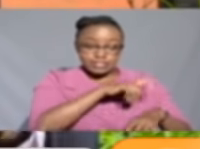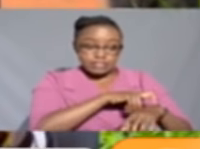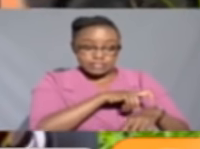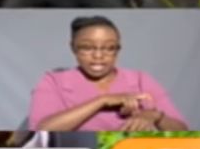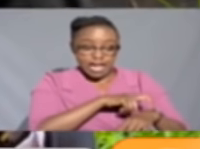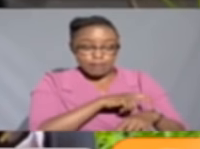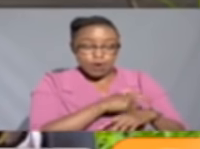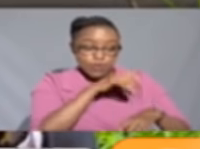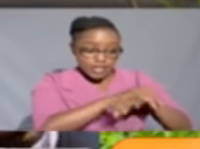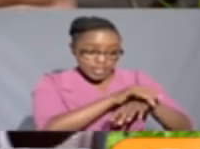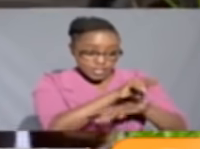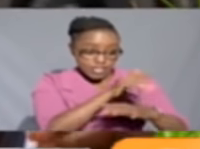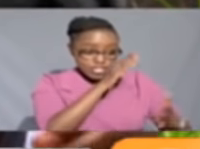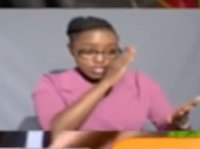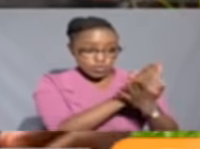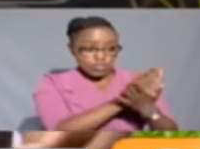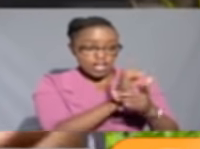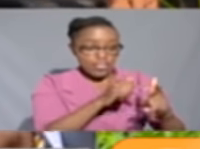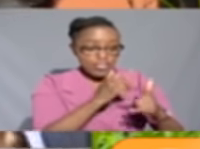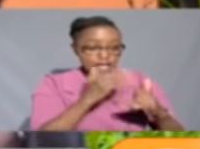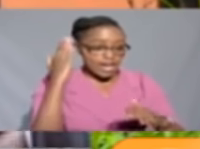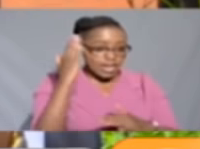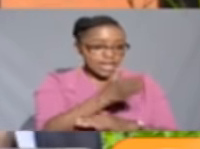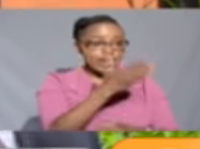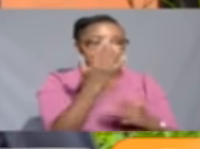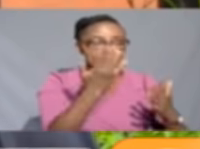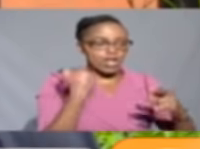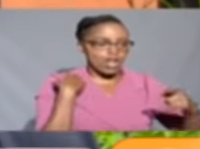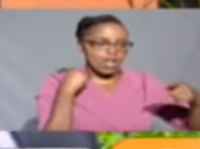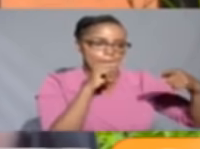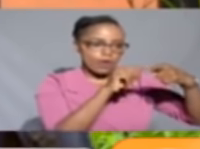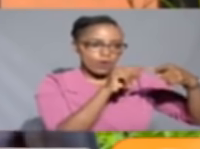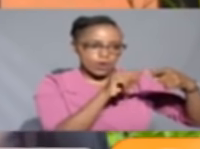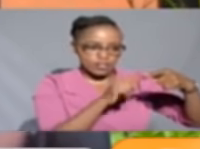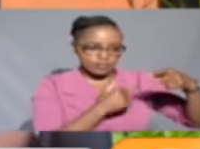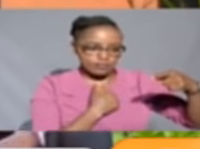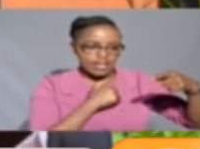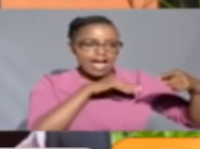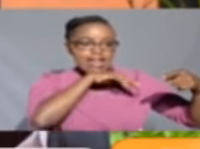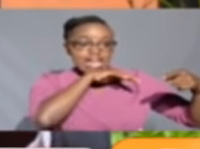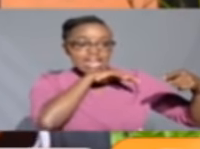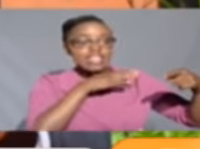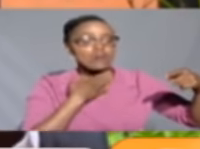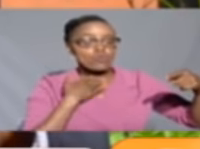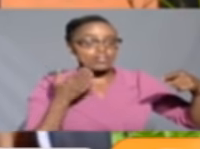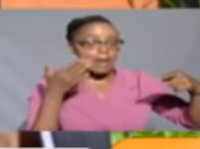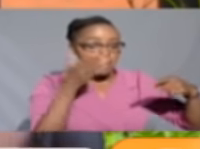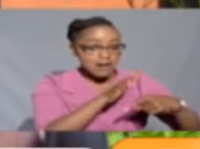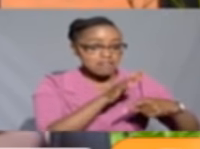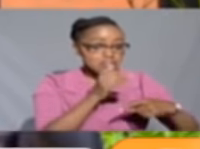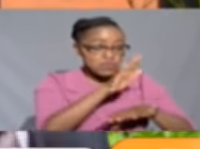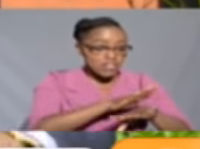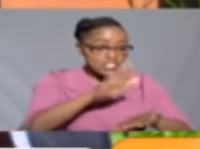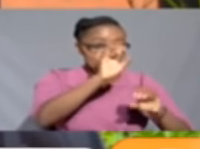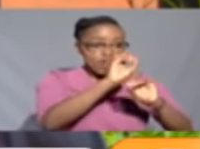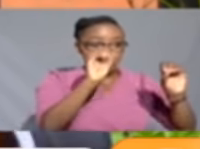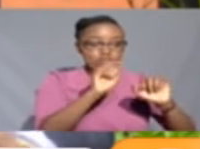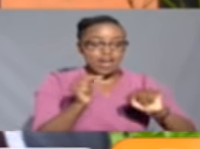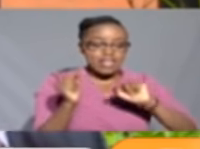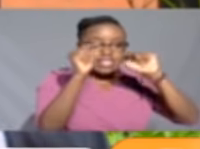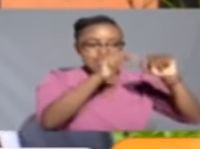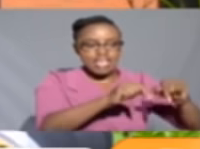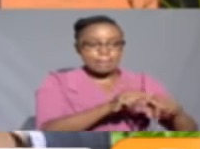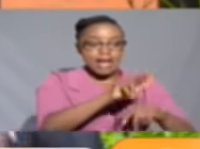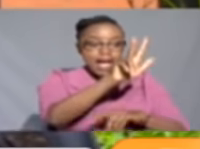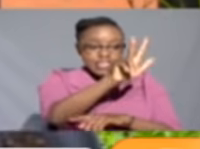filter these facts, it points to that direction. Number one, Raila did not want to come to the swearing-in and only came at